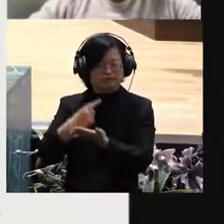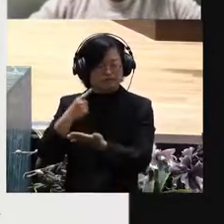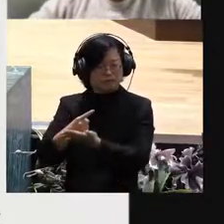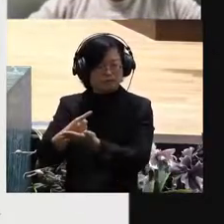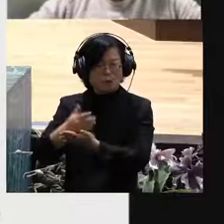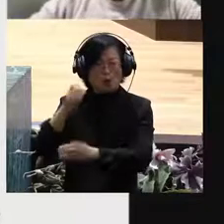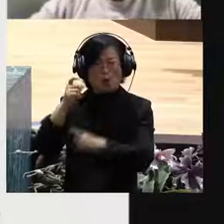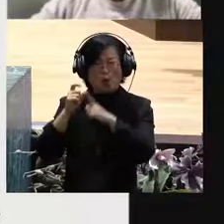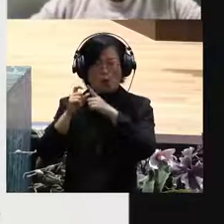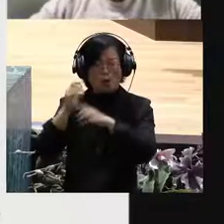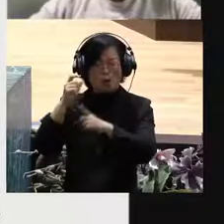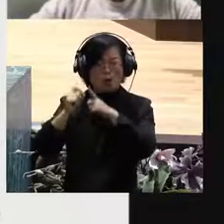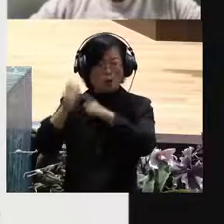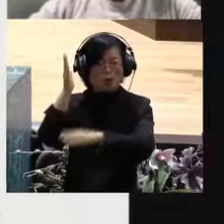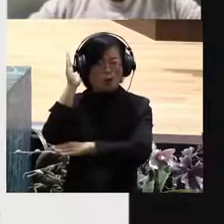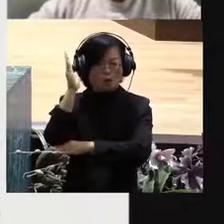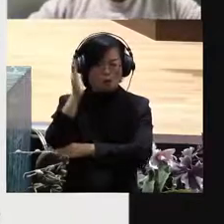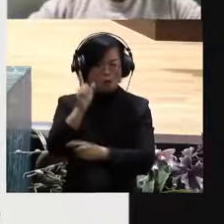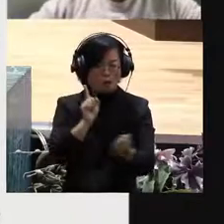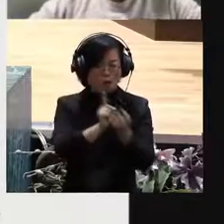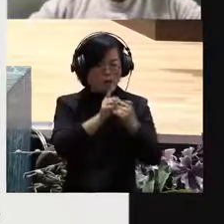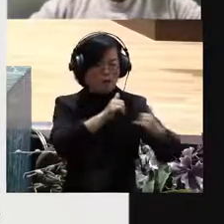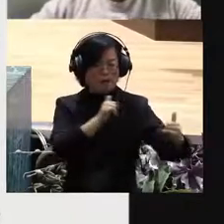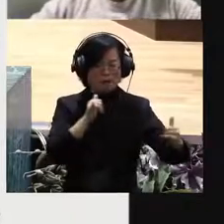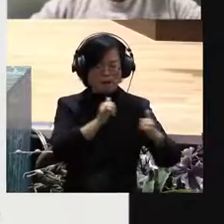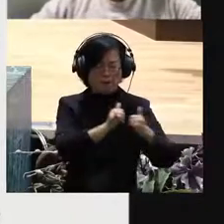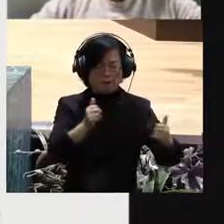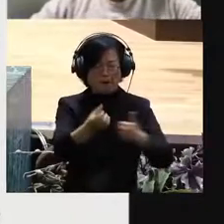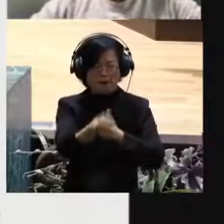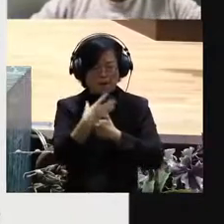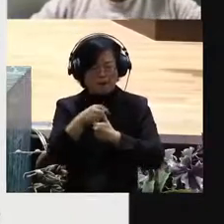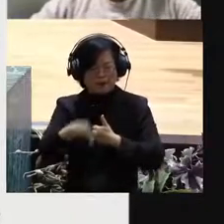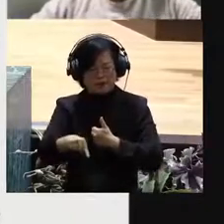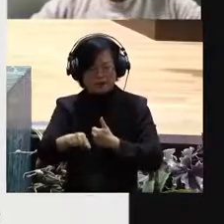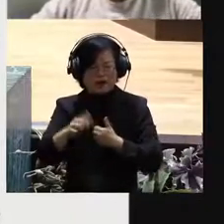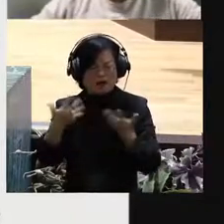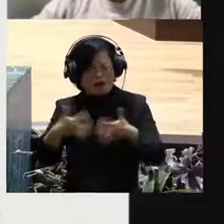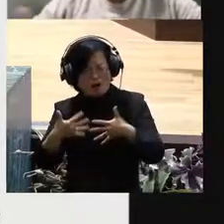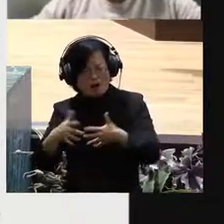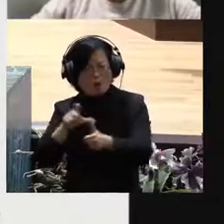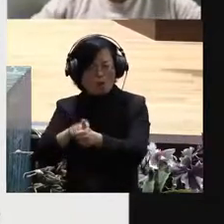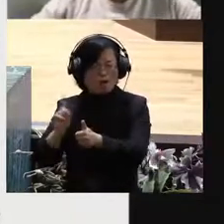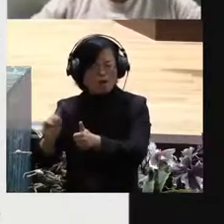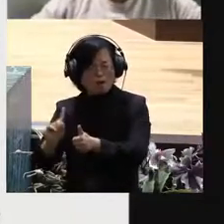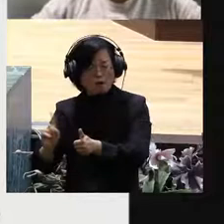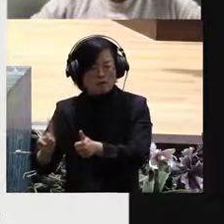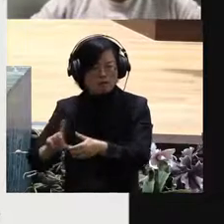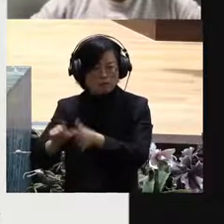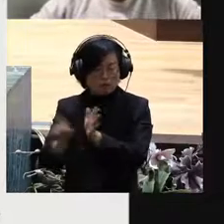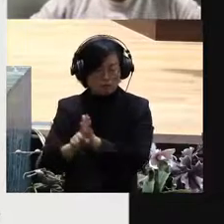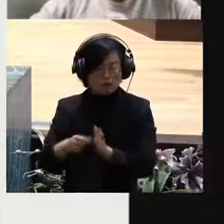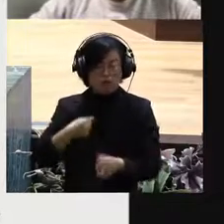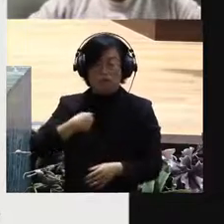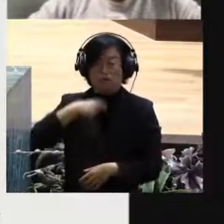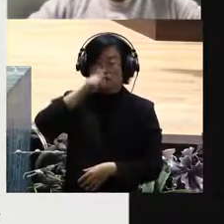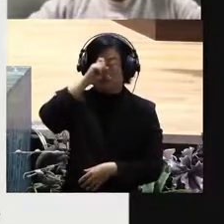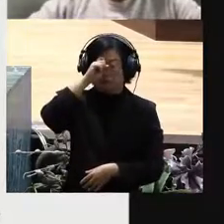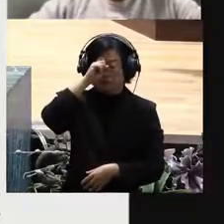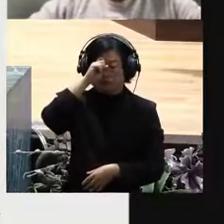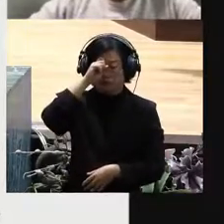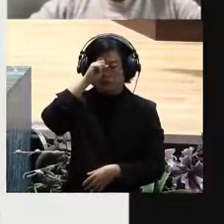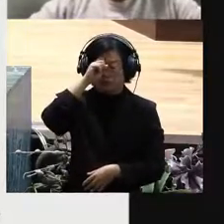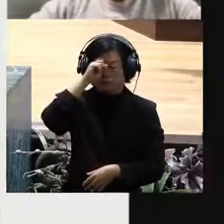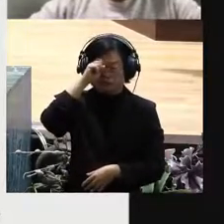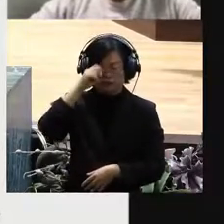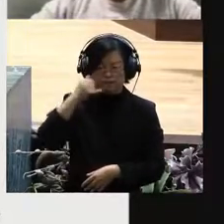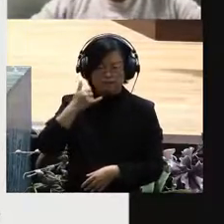identifying champions inside the government who can help us promote this agenda of open government. And we came to